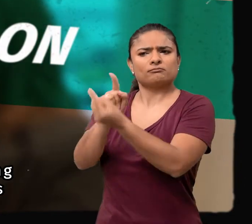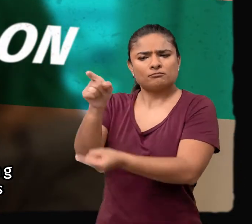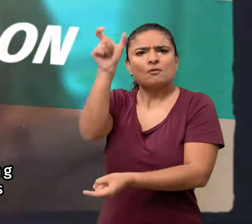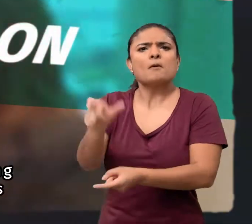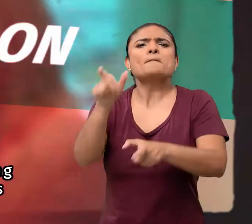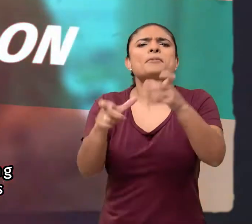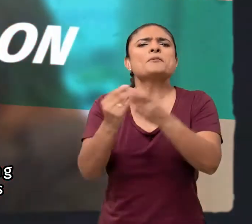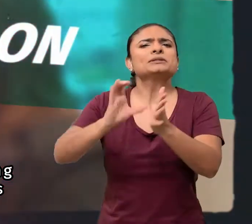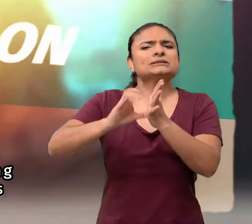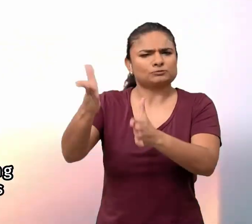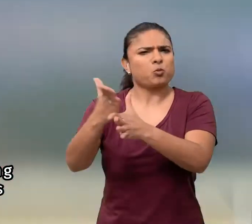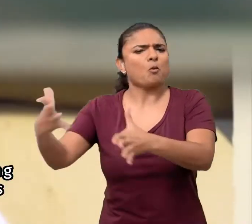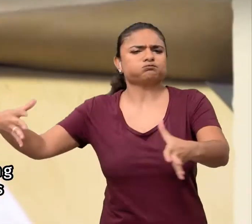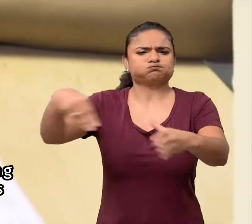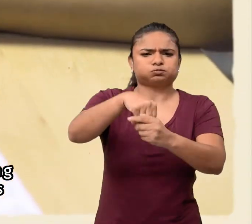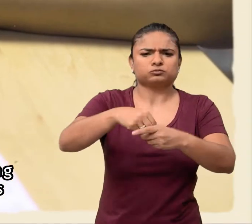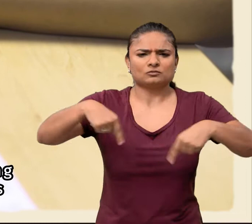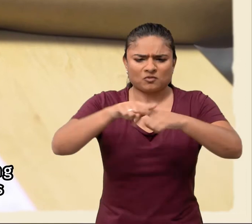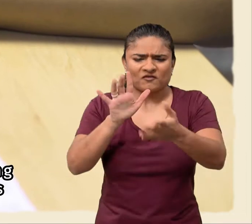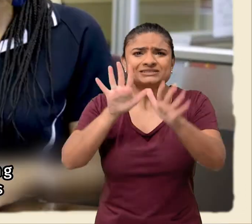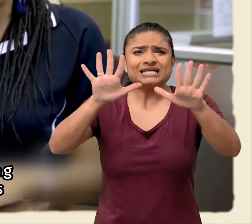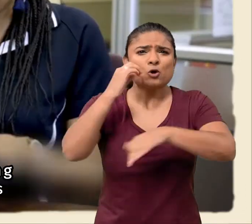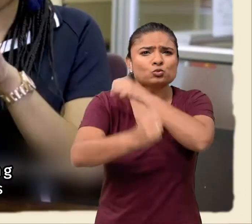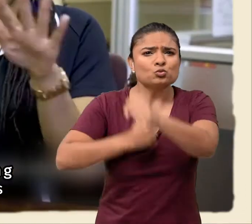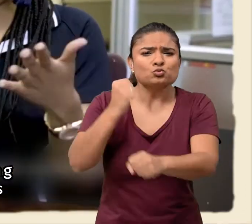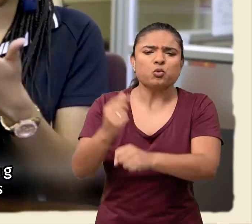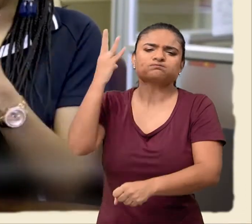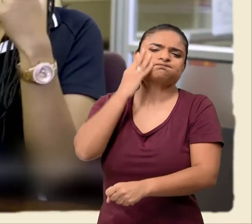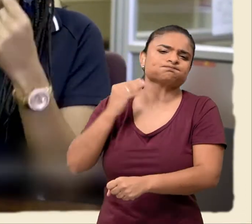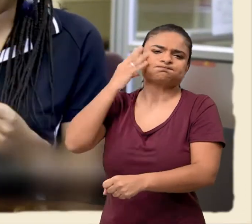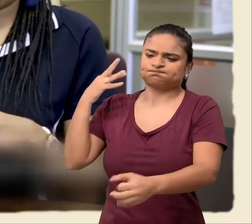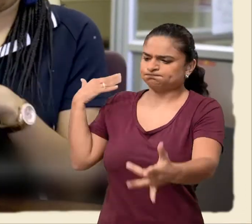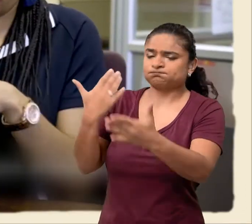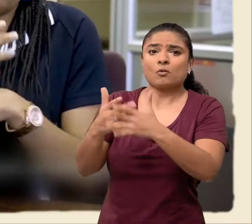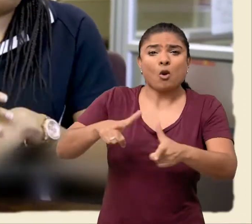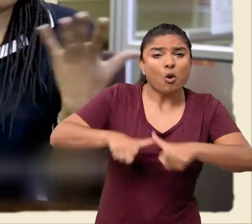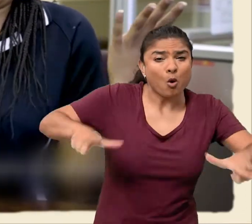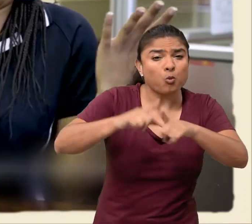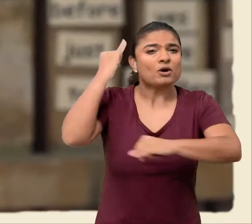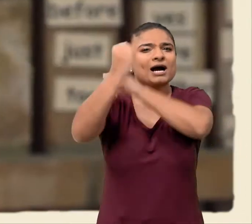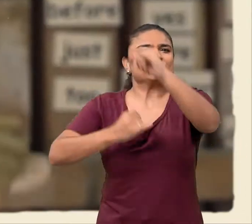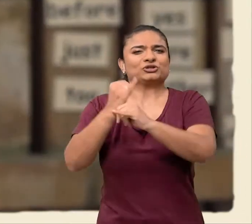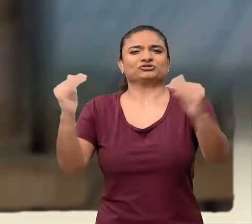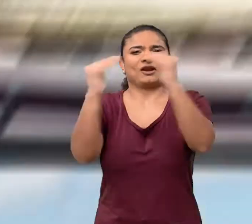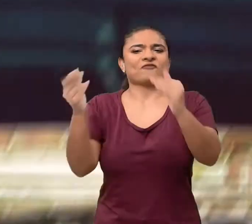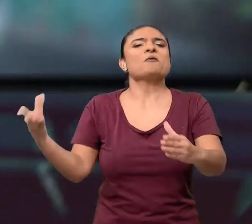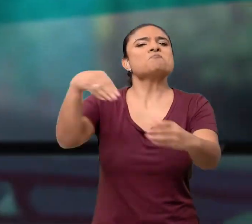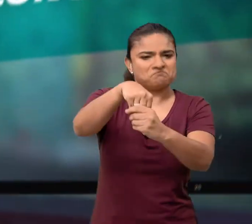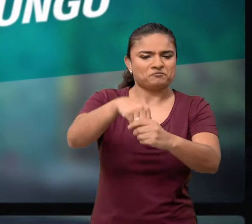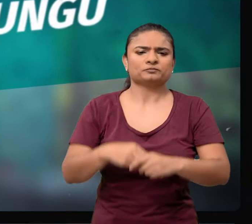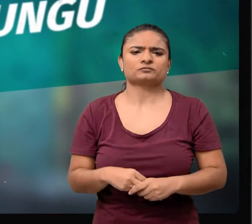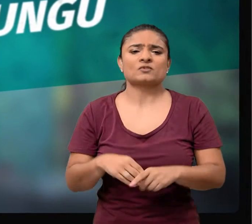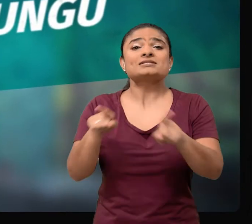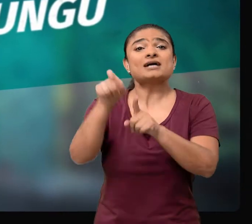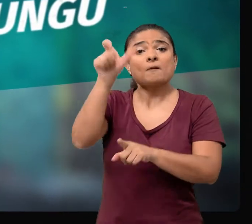with over 10 years' experience working with persons living with disability on a local and international levels.